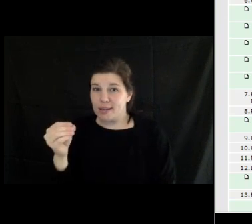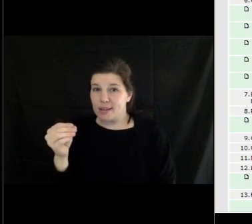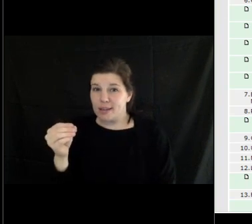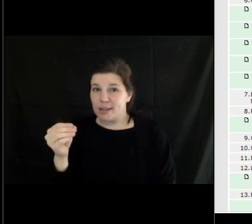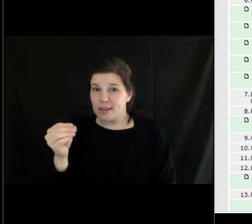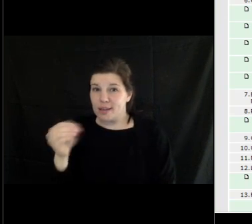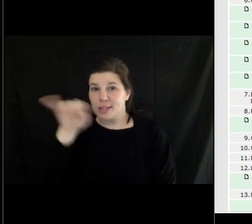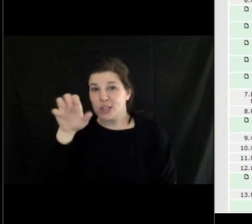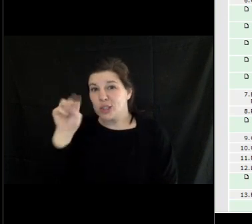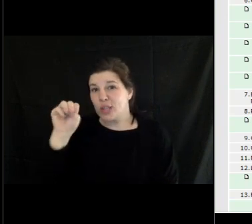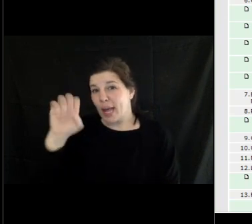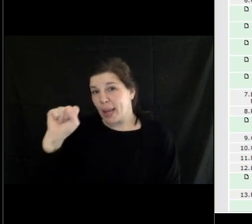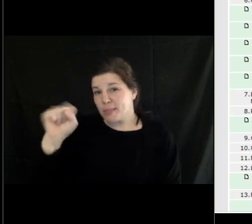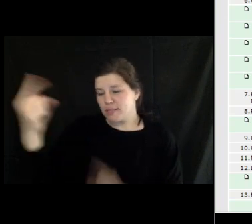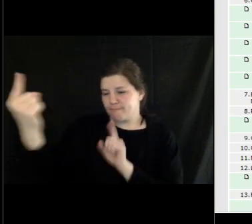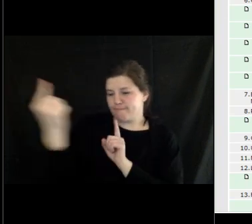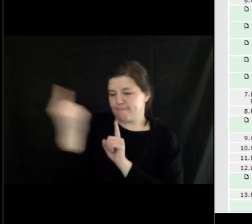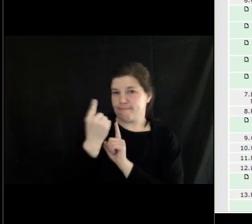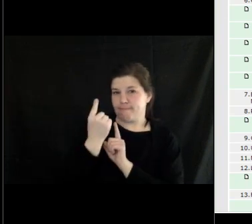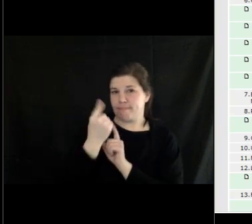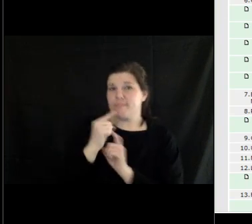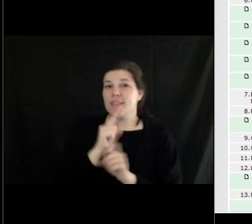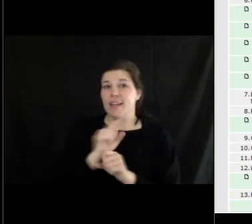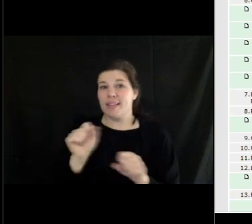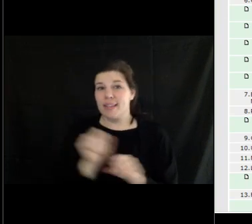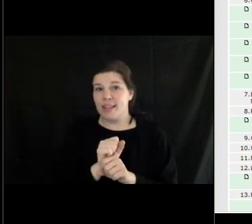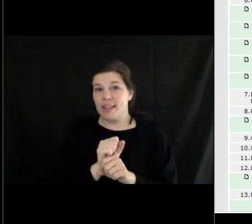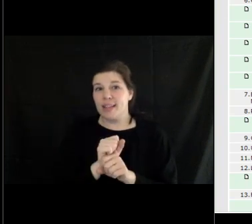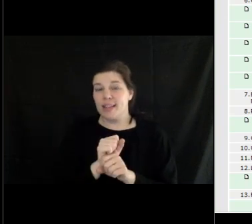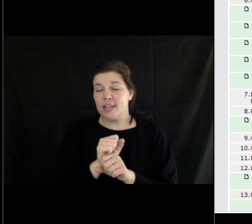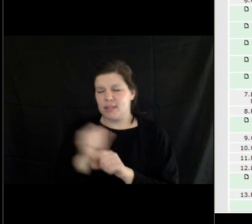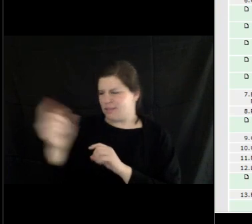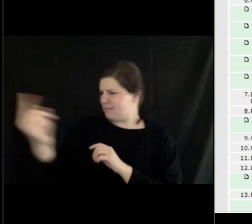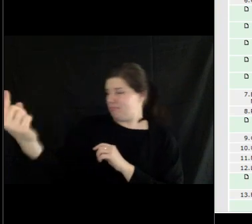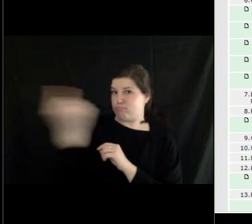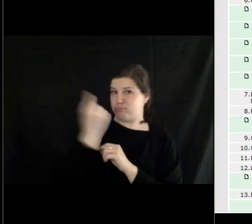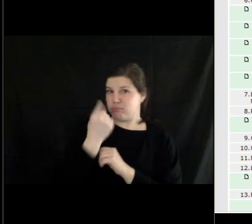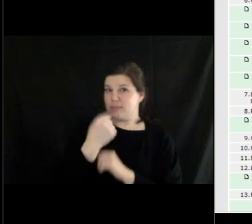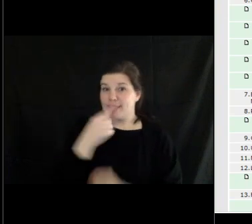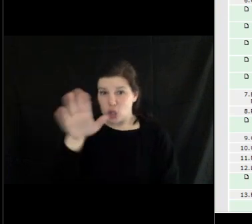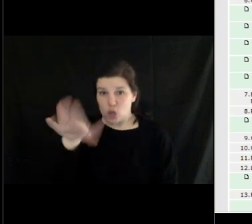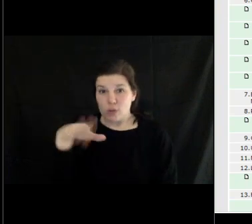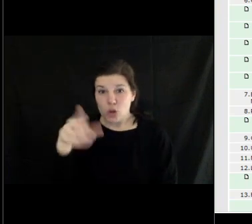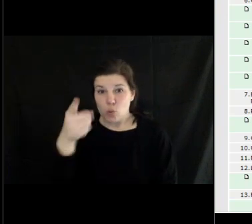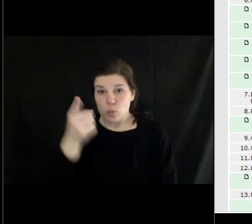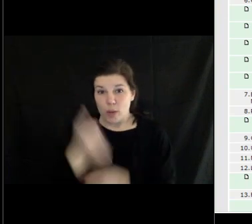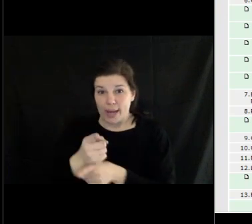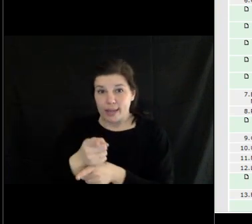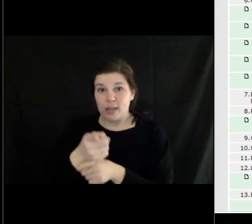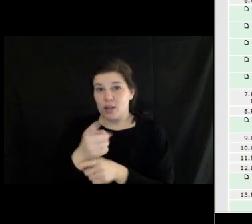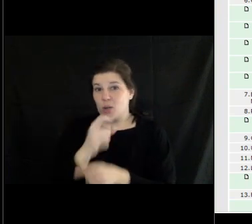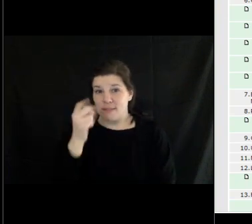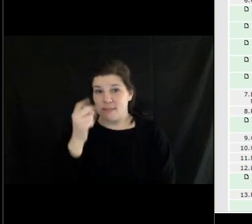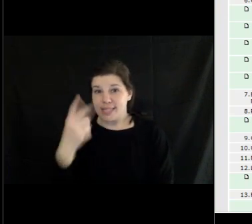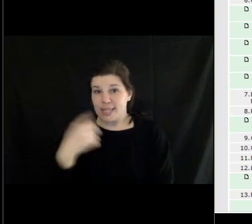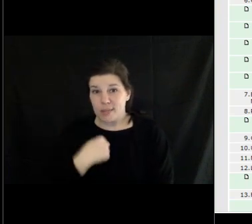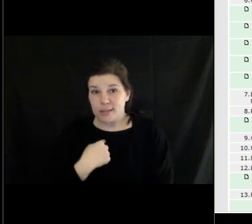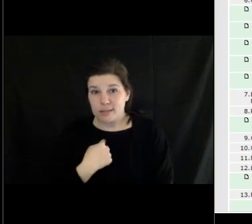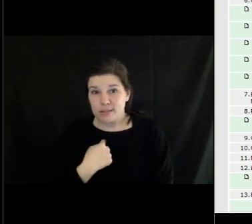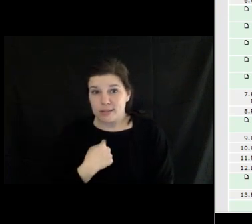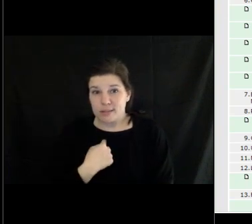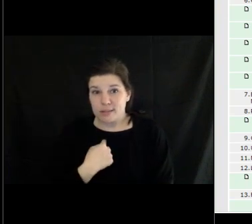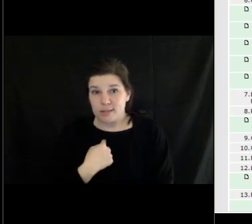James came over to me and literally like beeline towards me and said, "You're right. You haven't seen me. I'm gonna